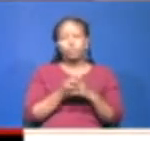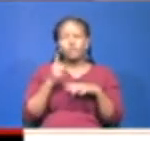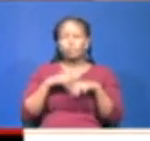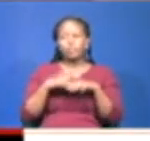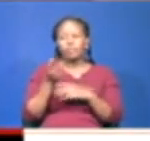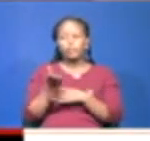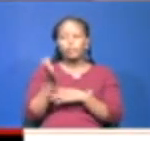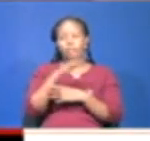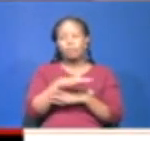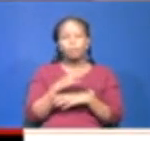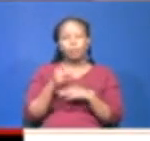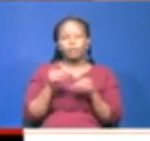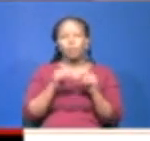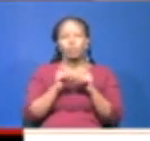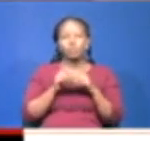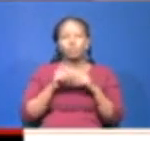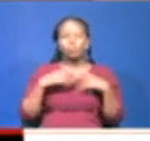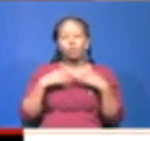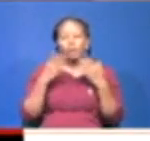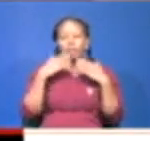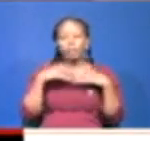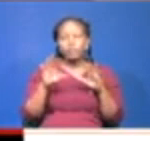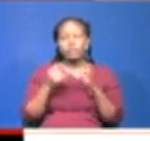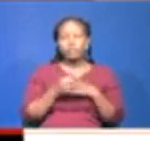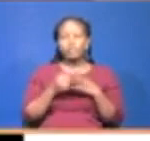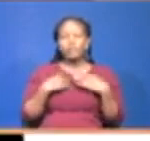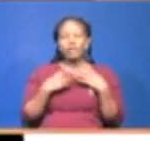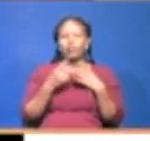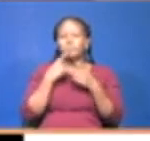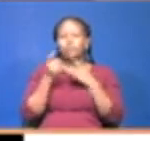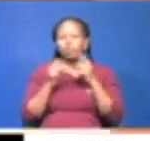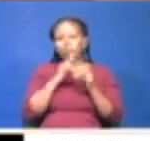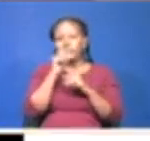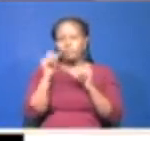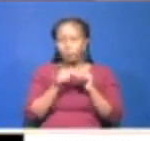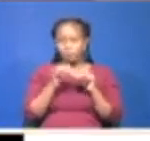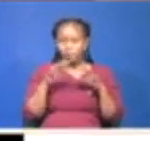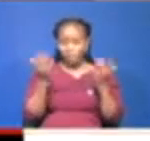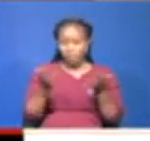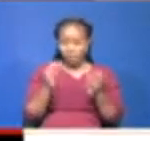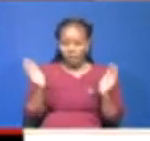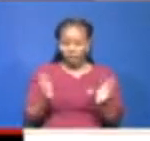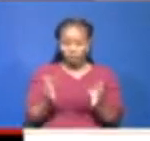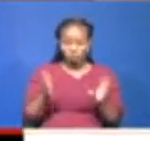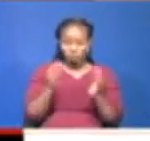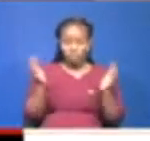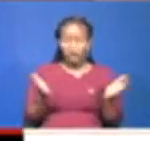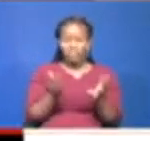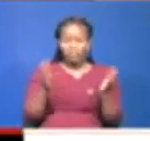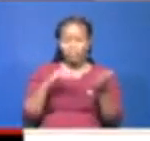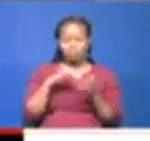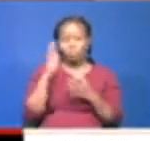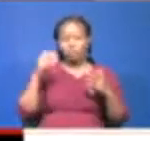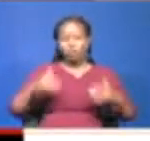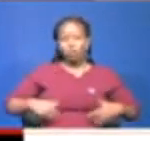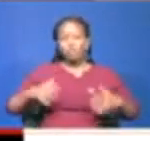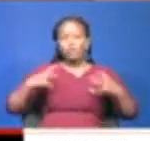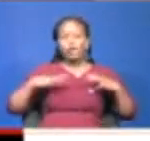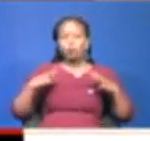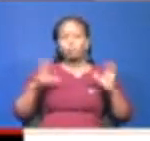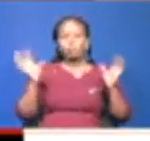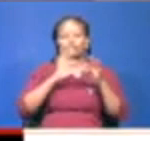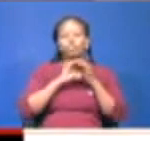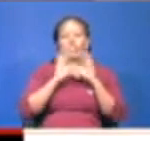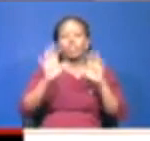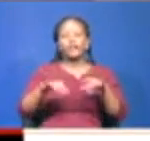studio and wind up on our interview. We have been talking about how to encourage more young people to join agriculture. And of